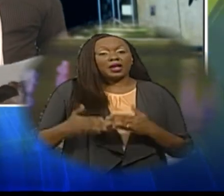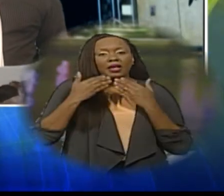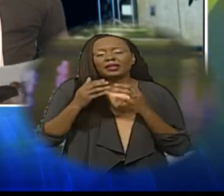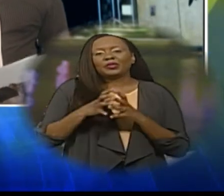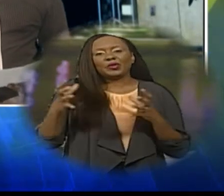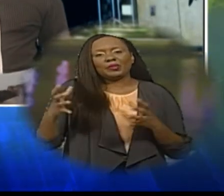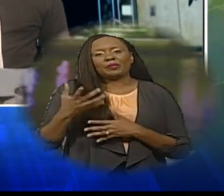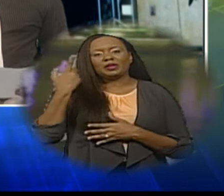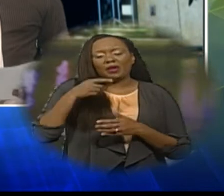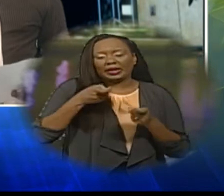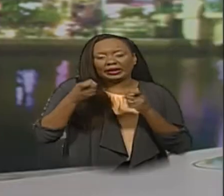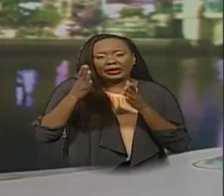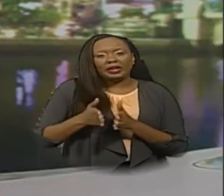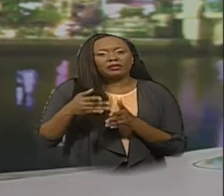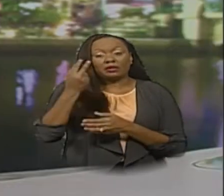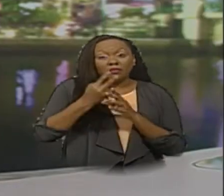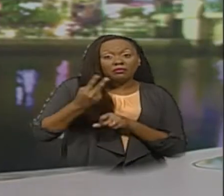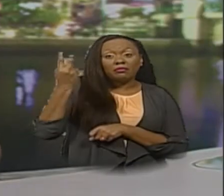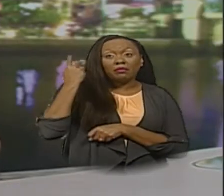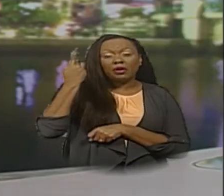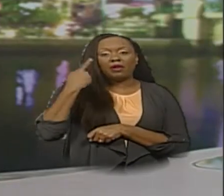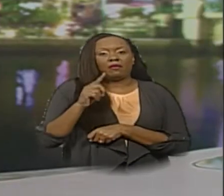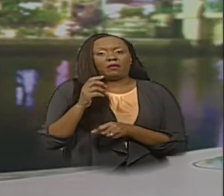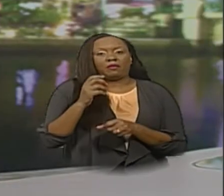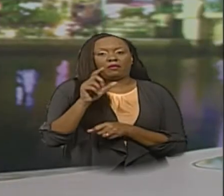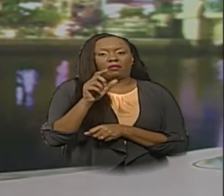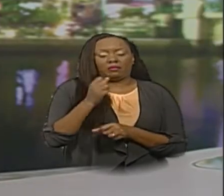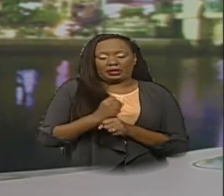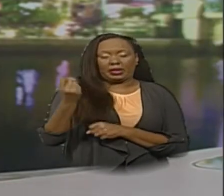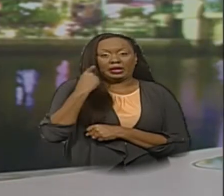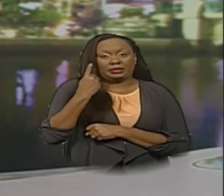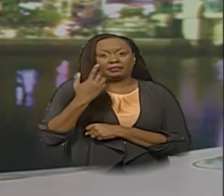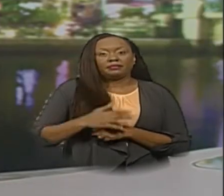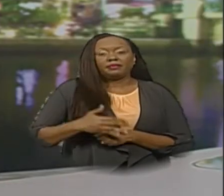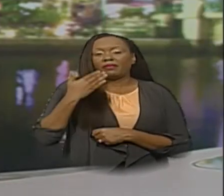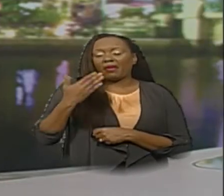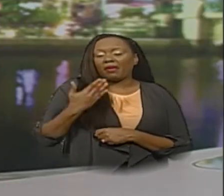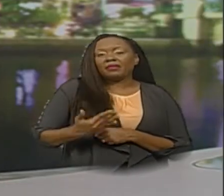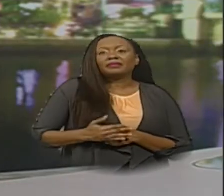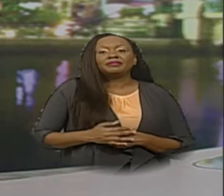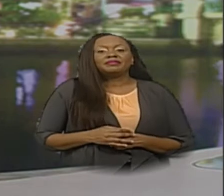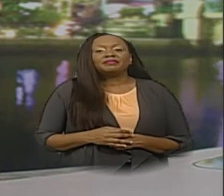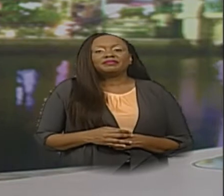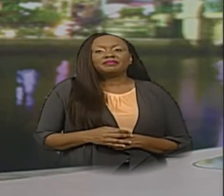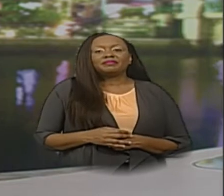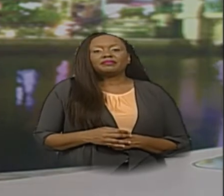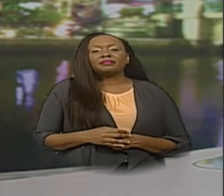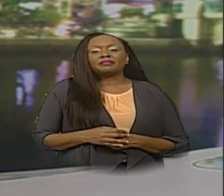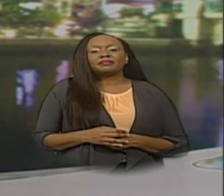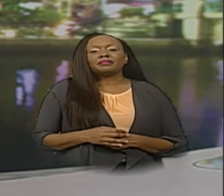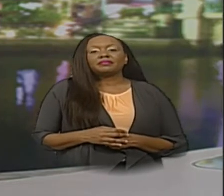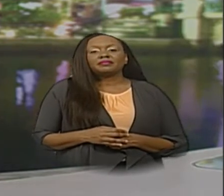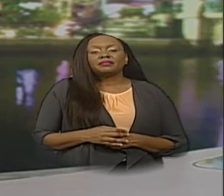the Central Bank Governor's review of the 2007 economic performance for Barbados. Thanks, Ryan. Well, Barbados